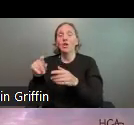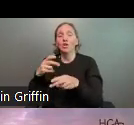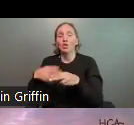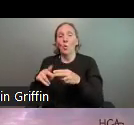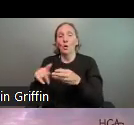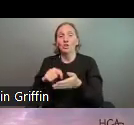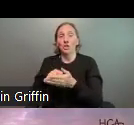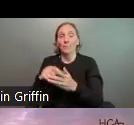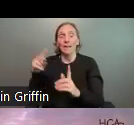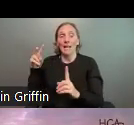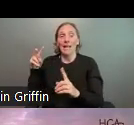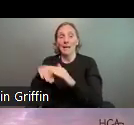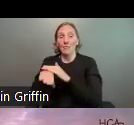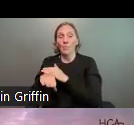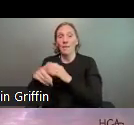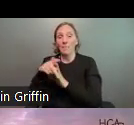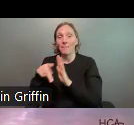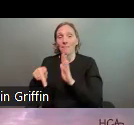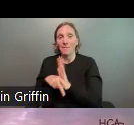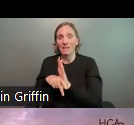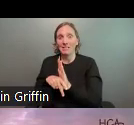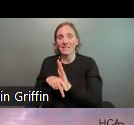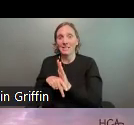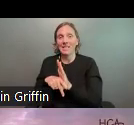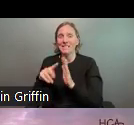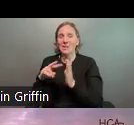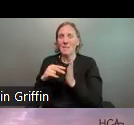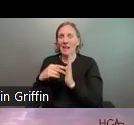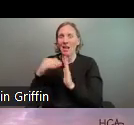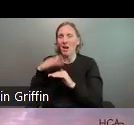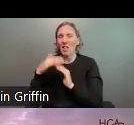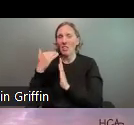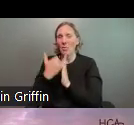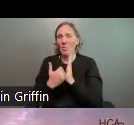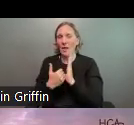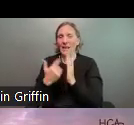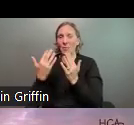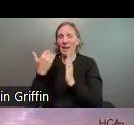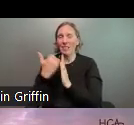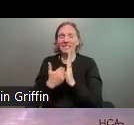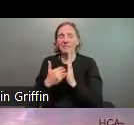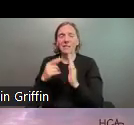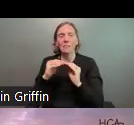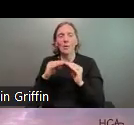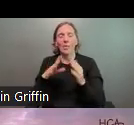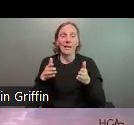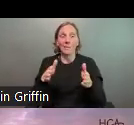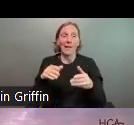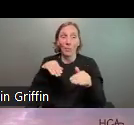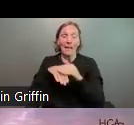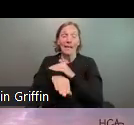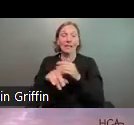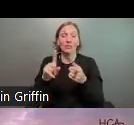policy. So I wouldn't call it necessarily waitlist, but I would call it a pathway in to Apple Health expansion